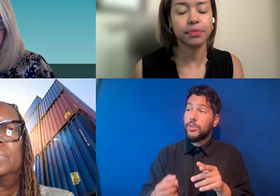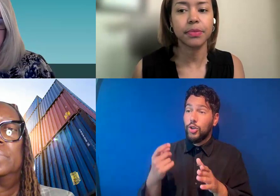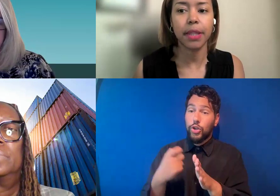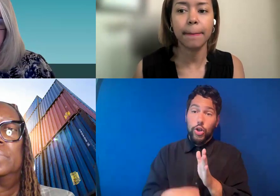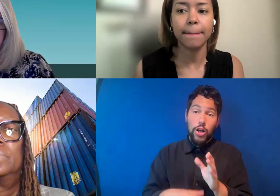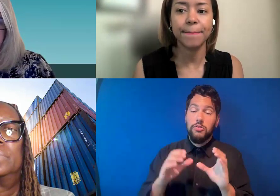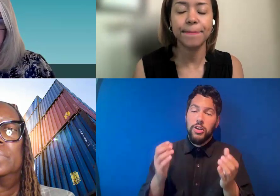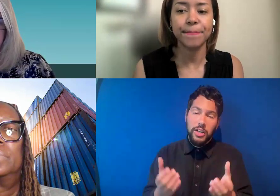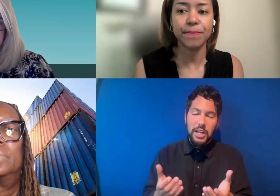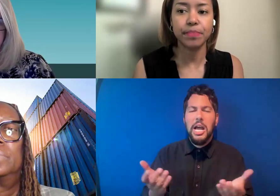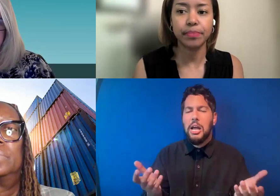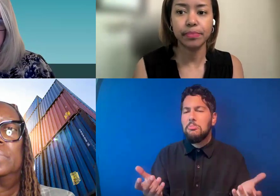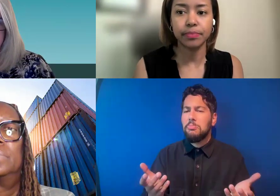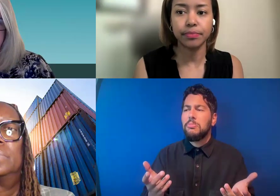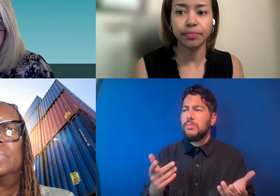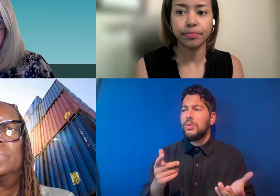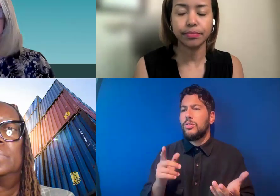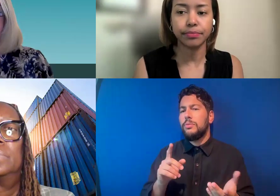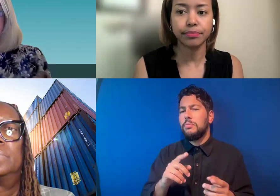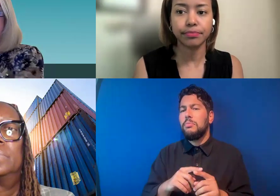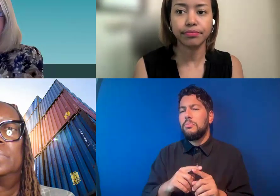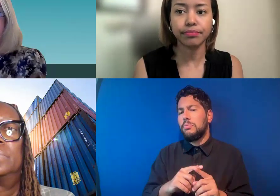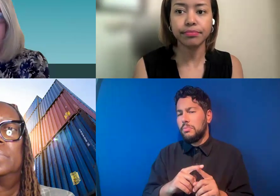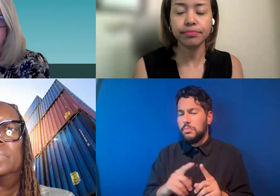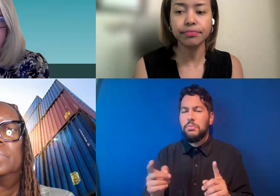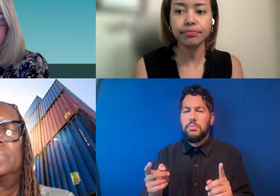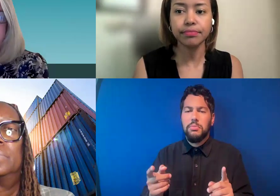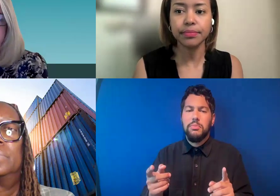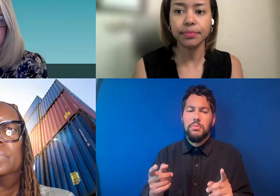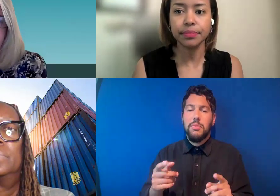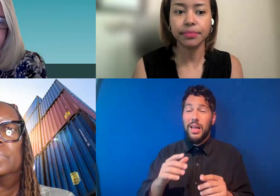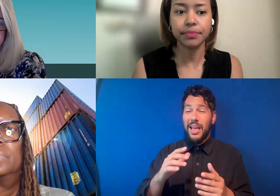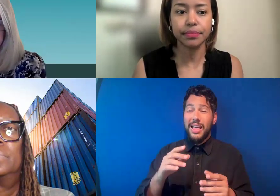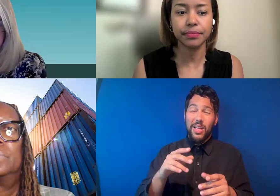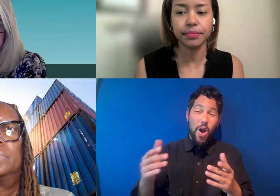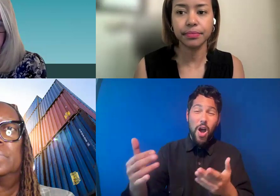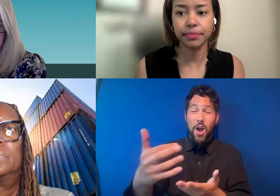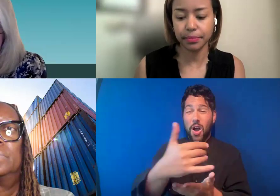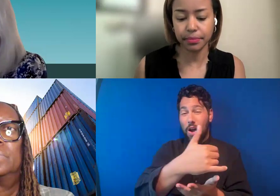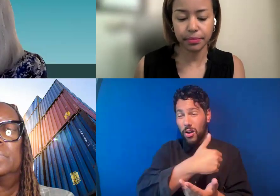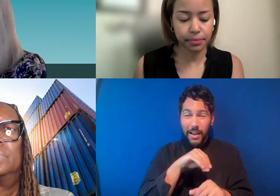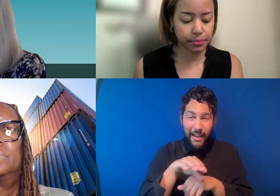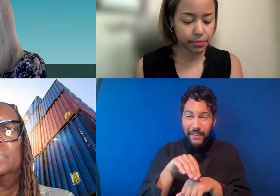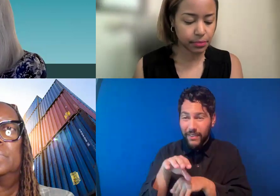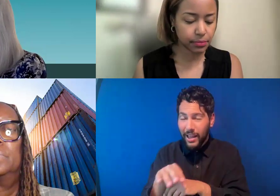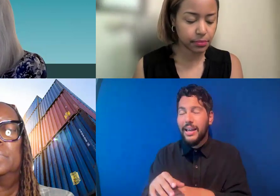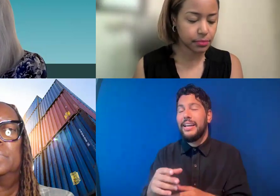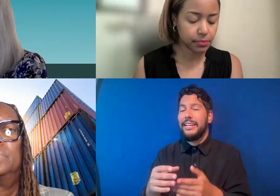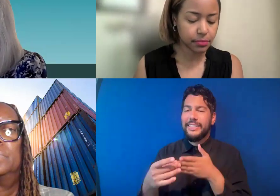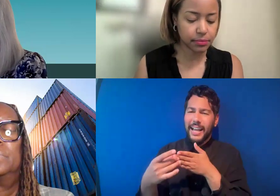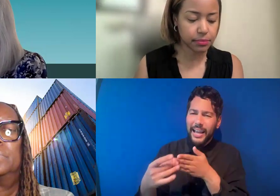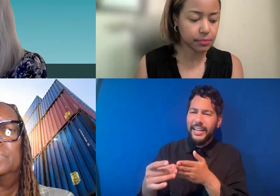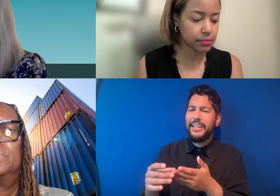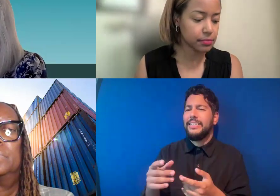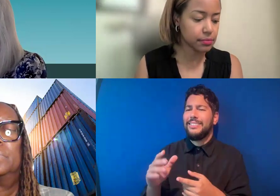but yeah, you amortize it across all of the advice that you get and all of the guidance that you get